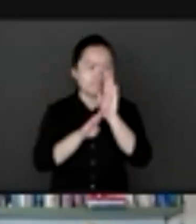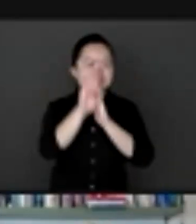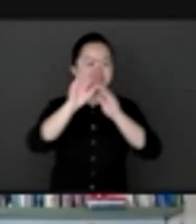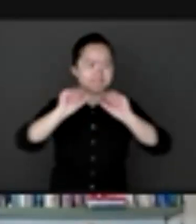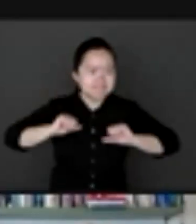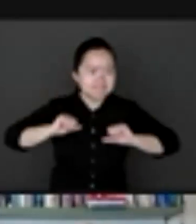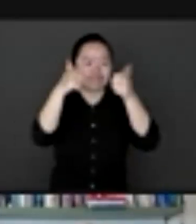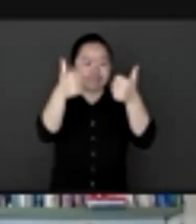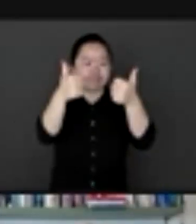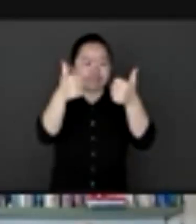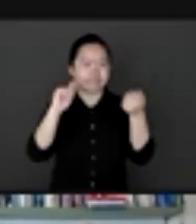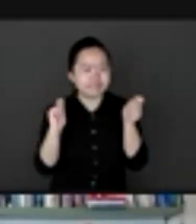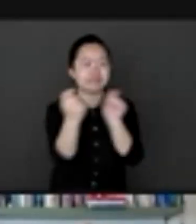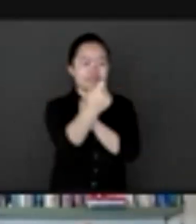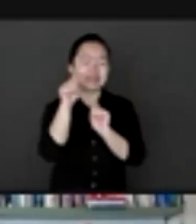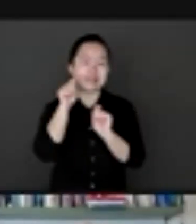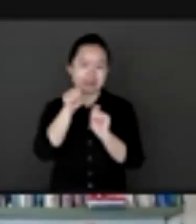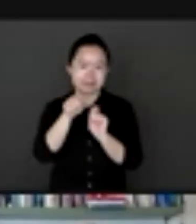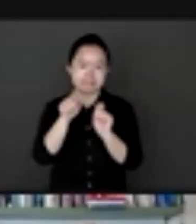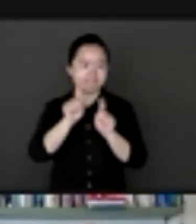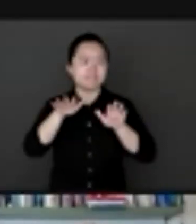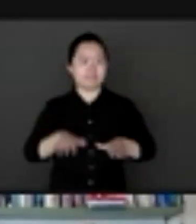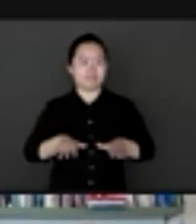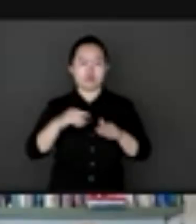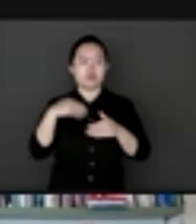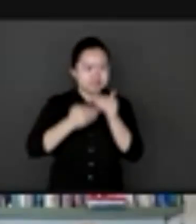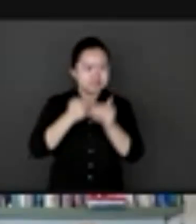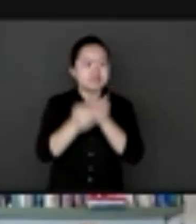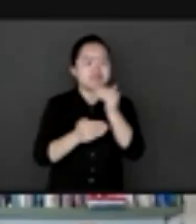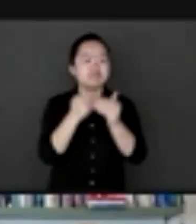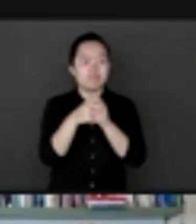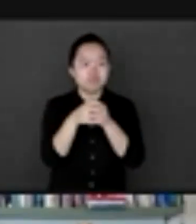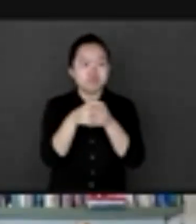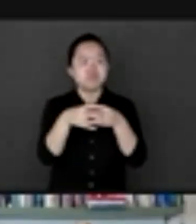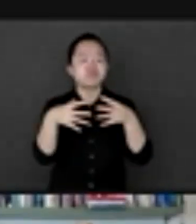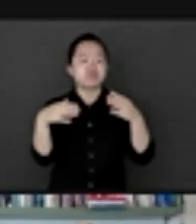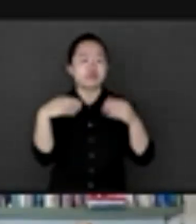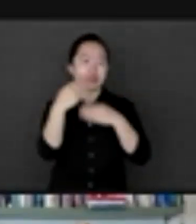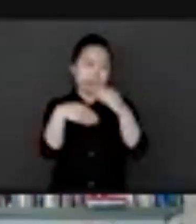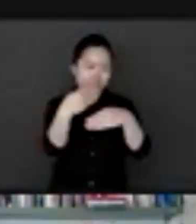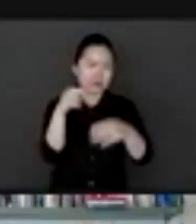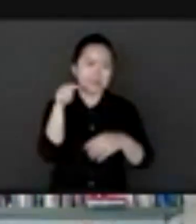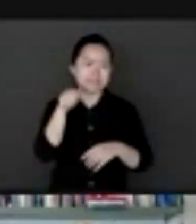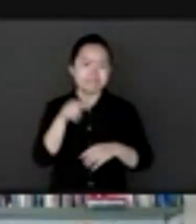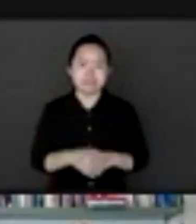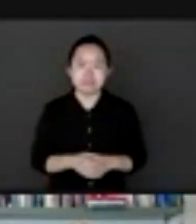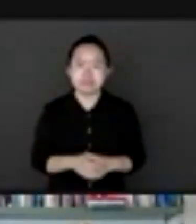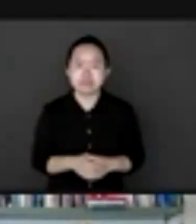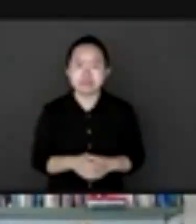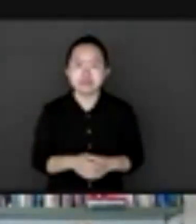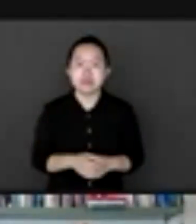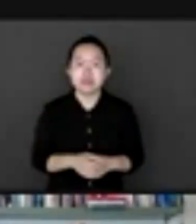design system with accessible components, as we all know, doesn't fix everything. doesn't fix everything. Obviously,